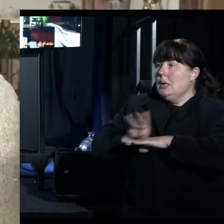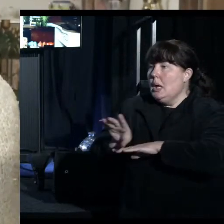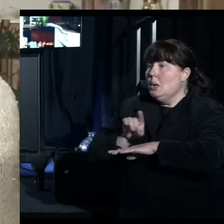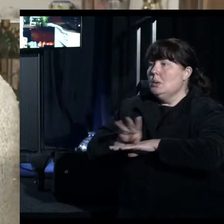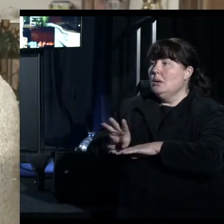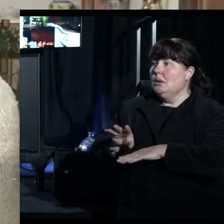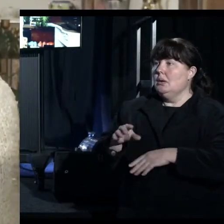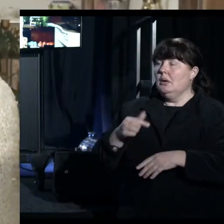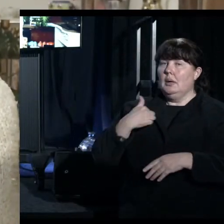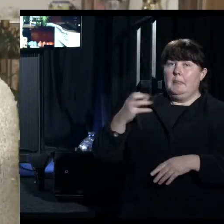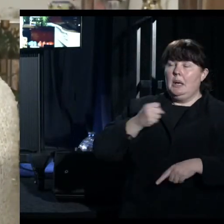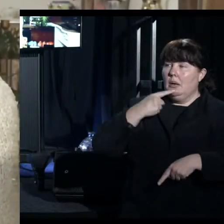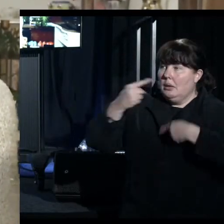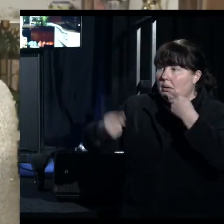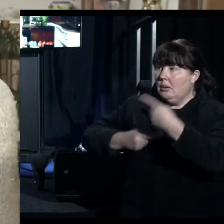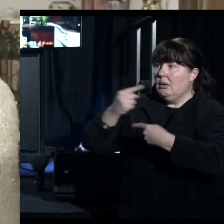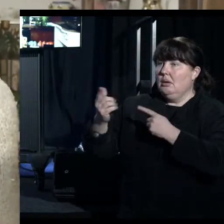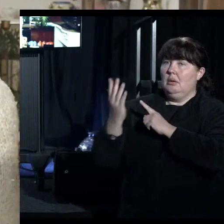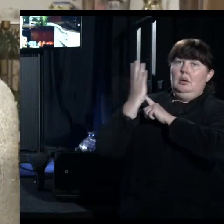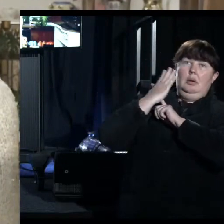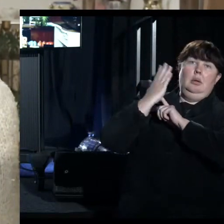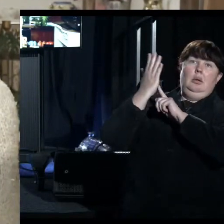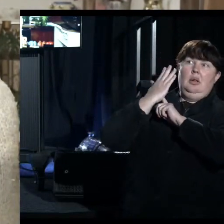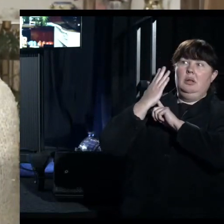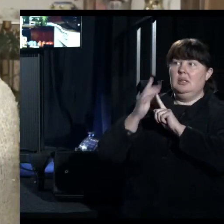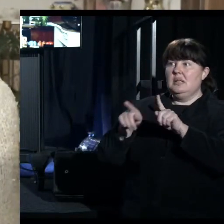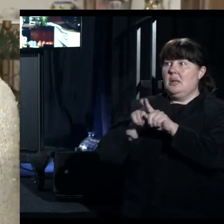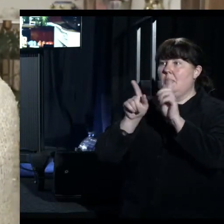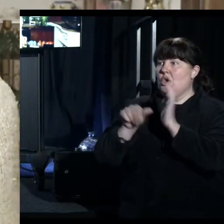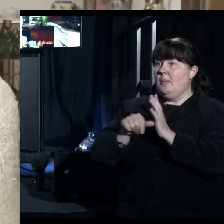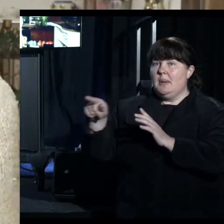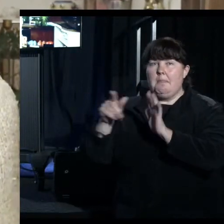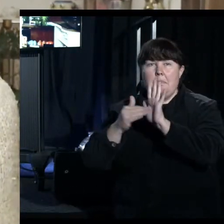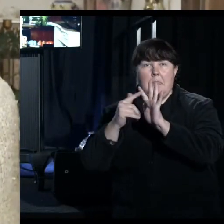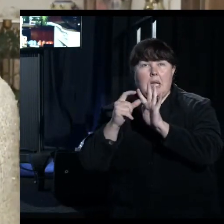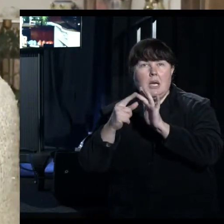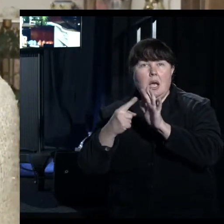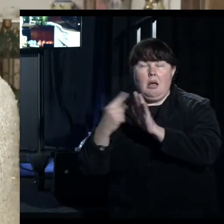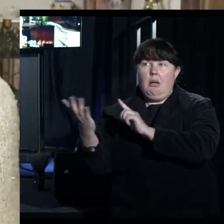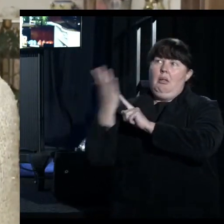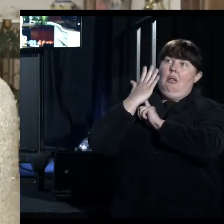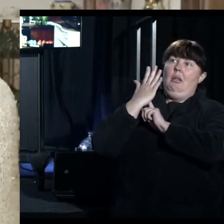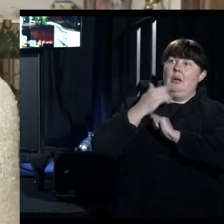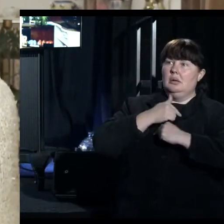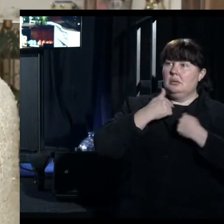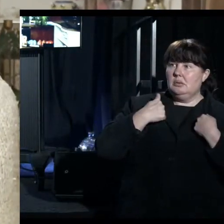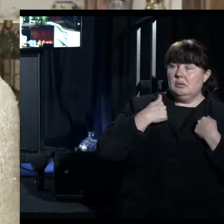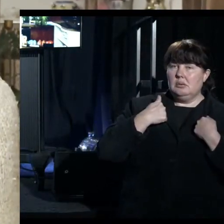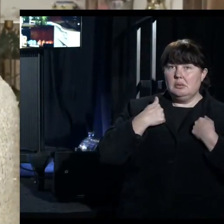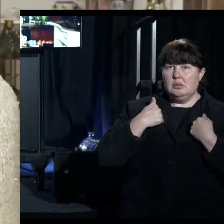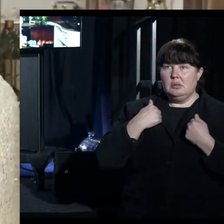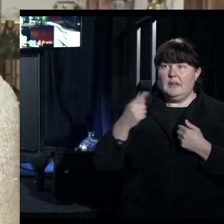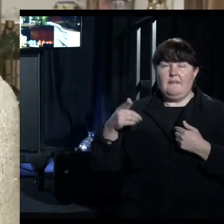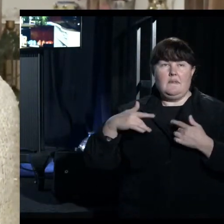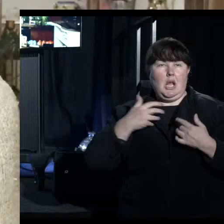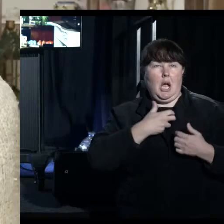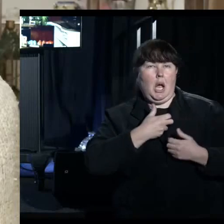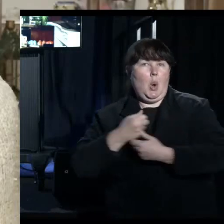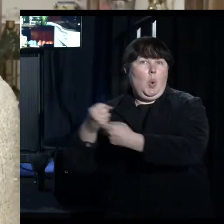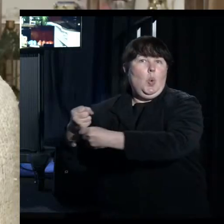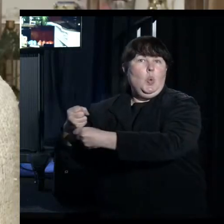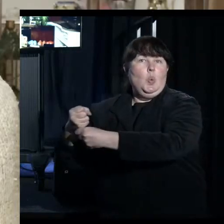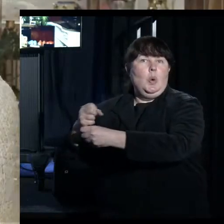We need you. We own you. You are sensational. We